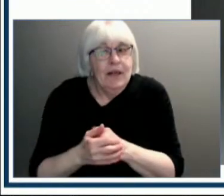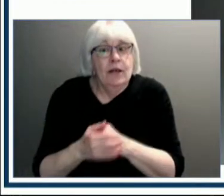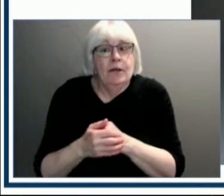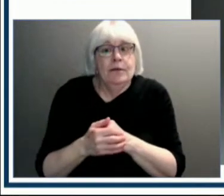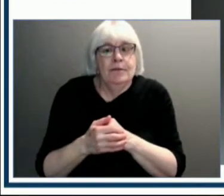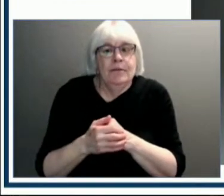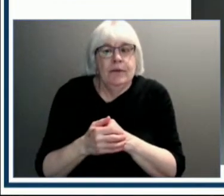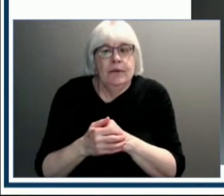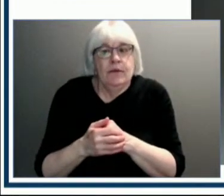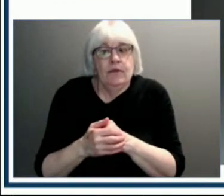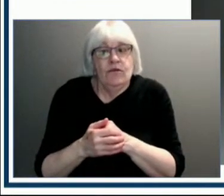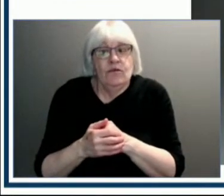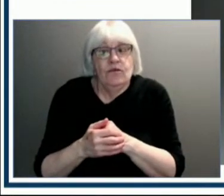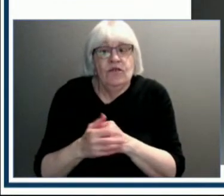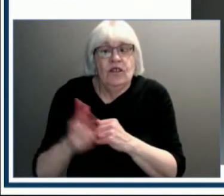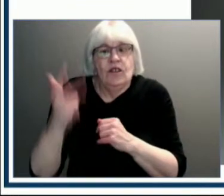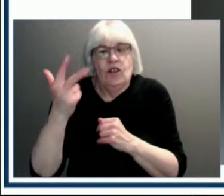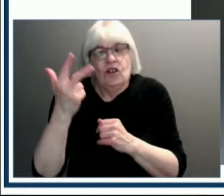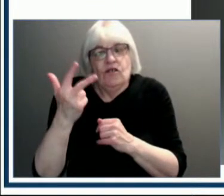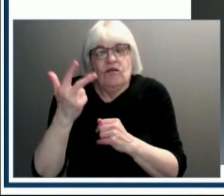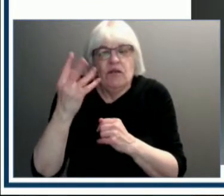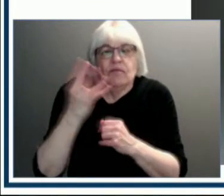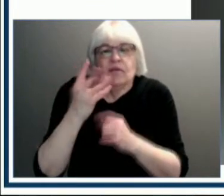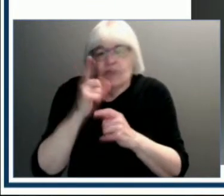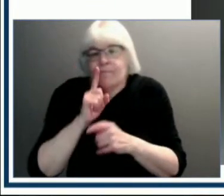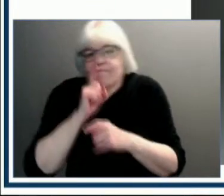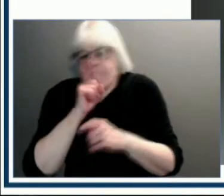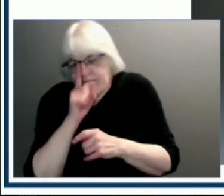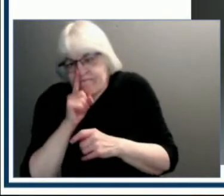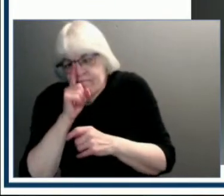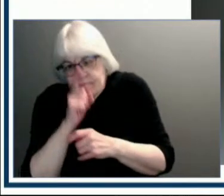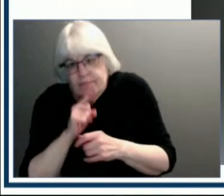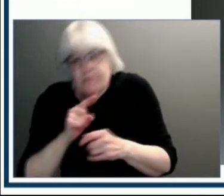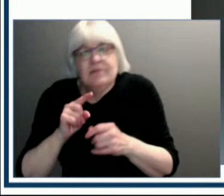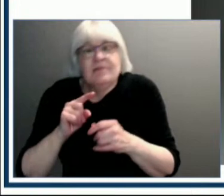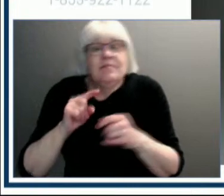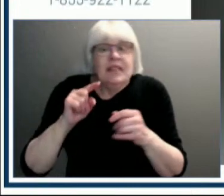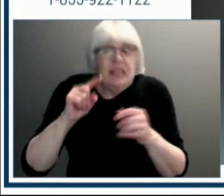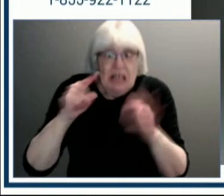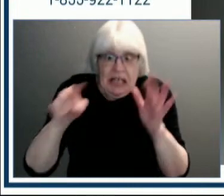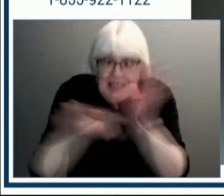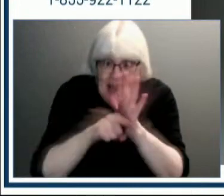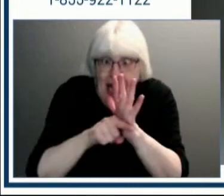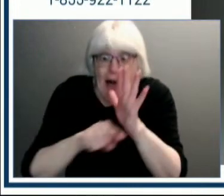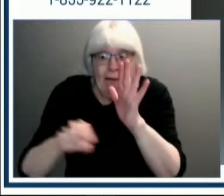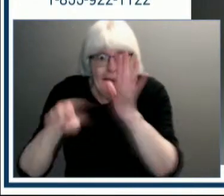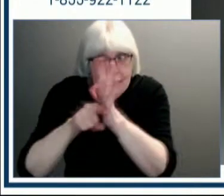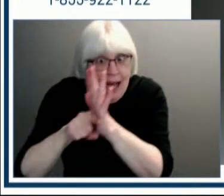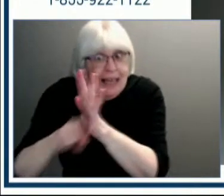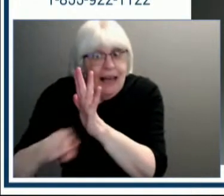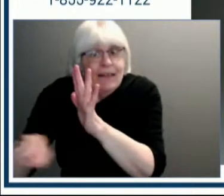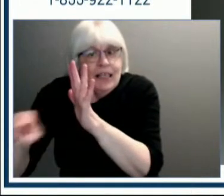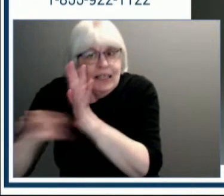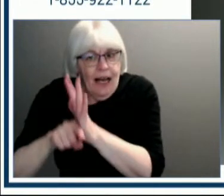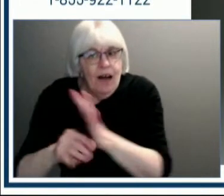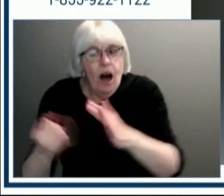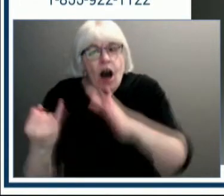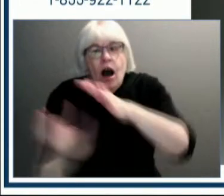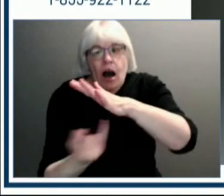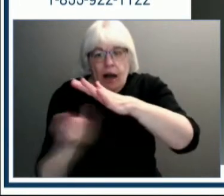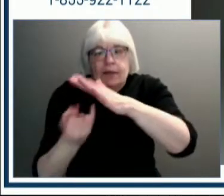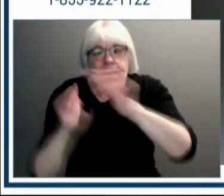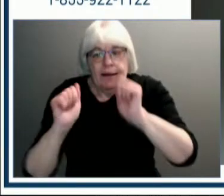isolation. If all these tests are negative, you can end isolation on the same day that the case does. If you're